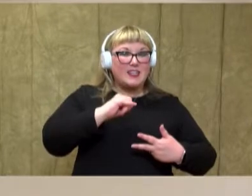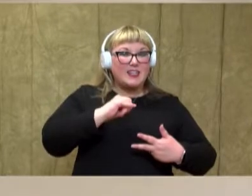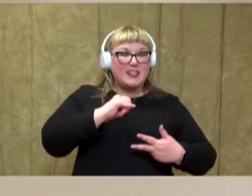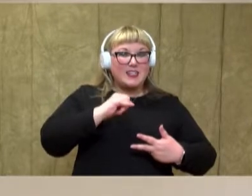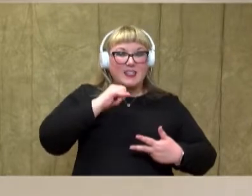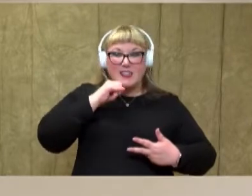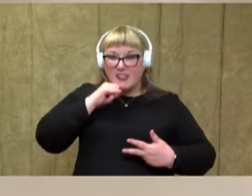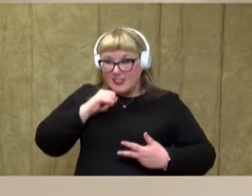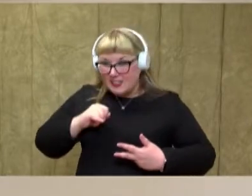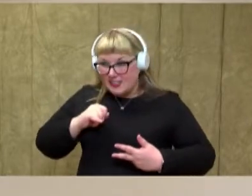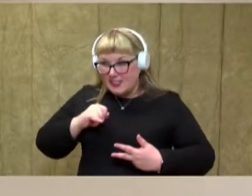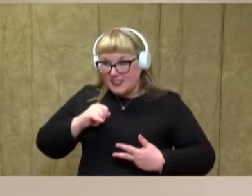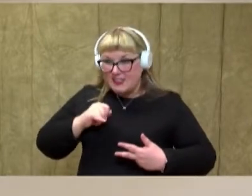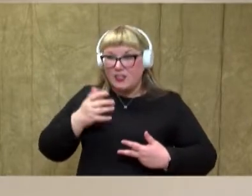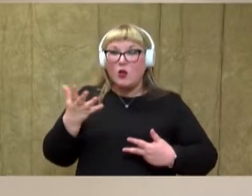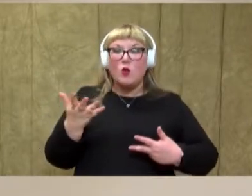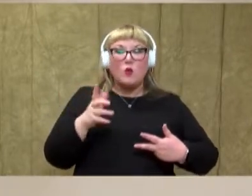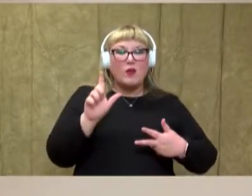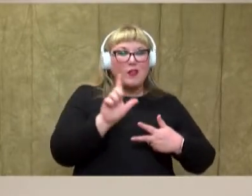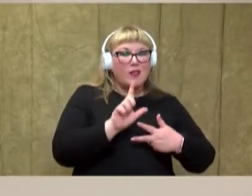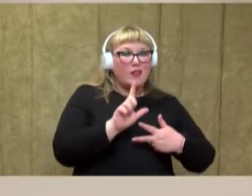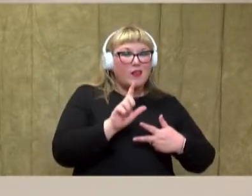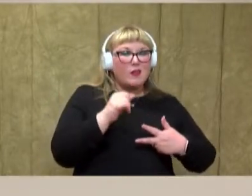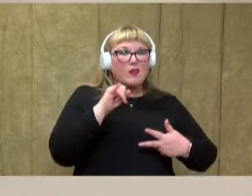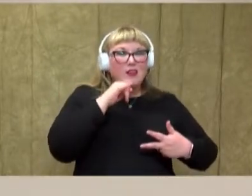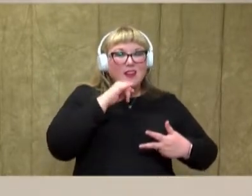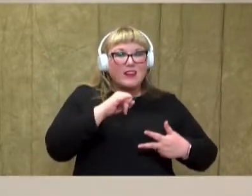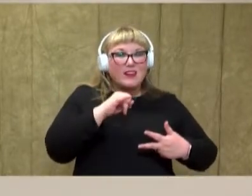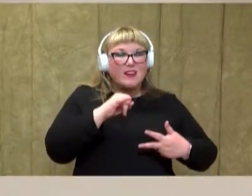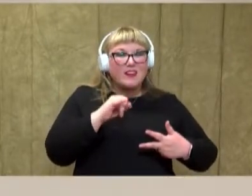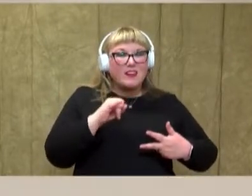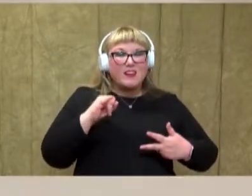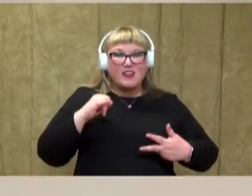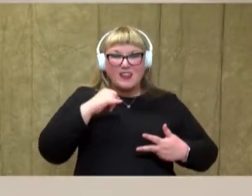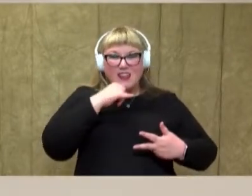ip. What letter represents the sound ip?